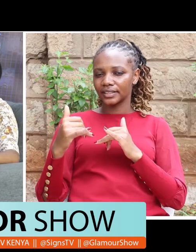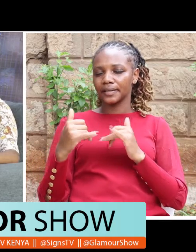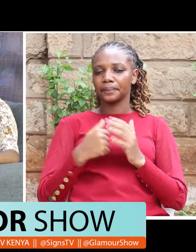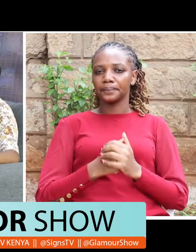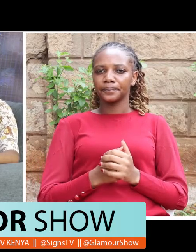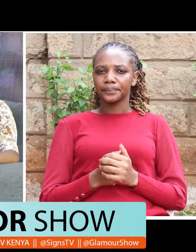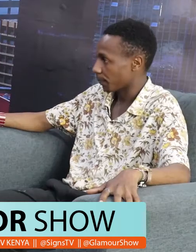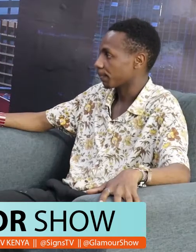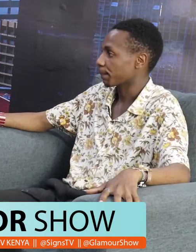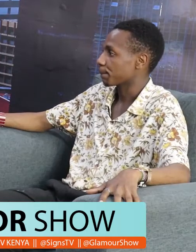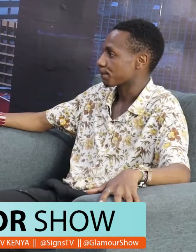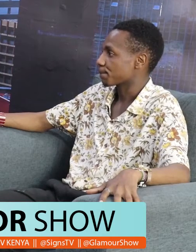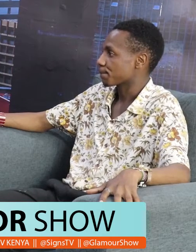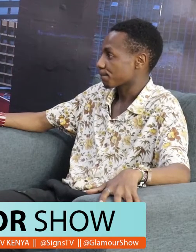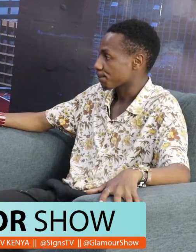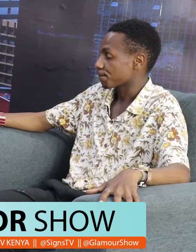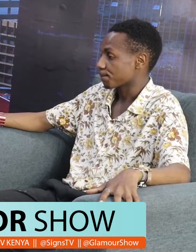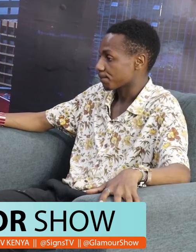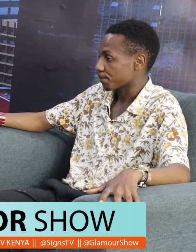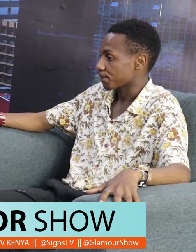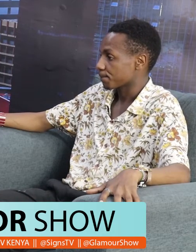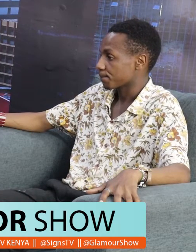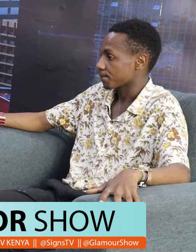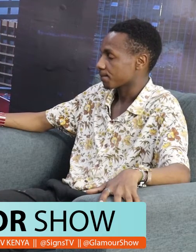a diploma in acting.